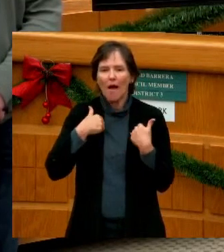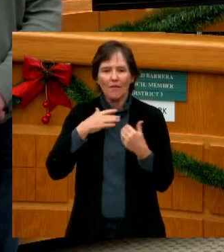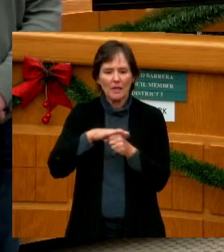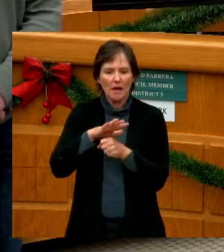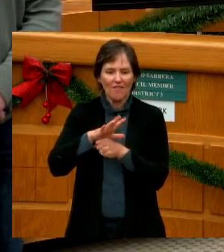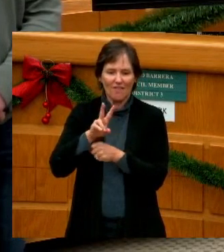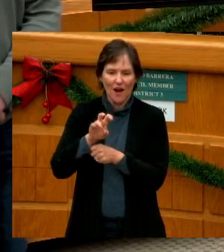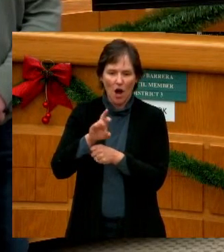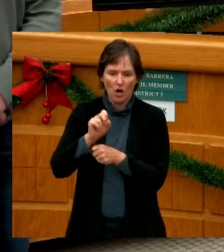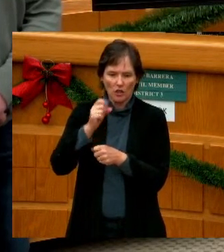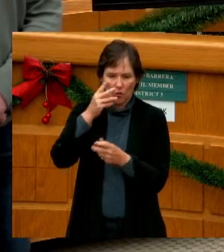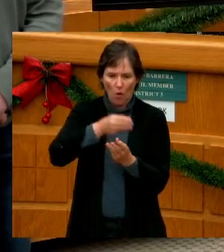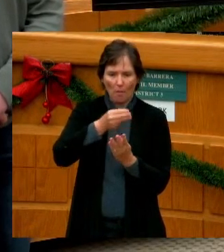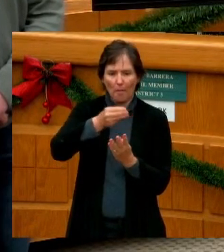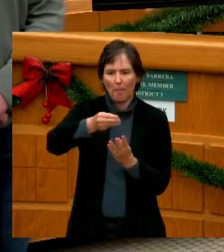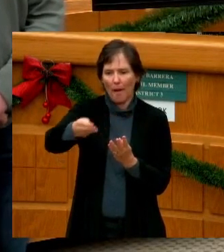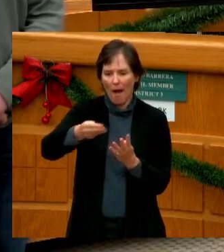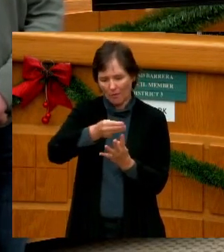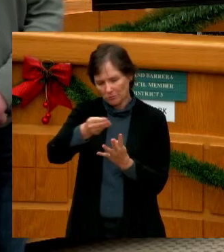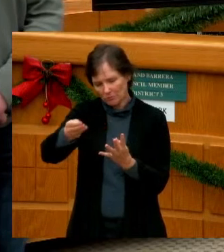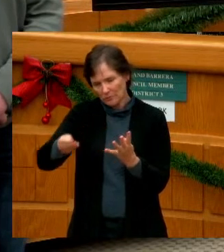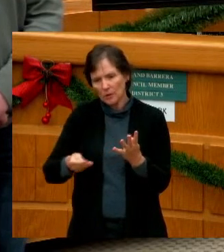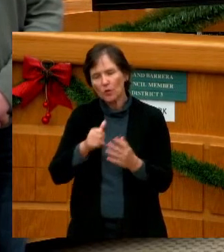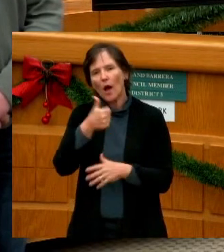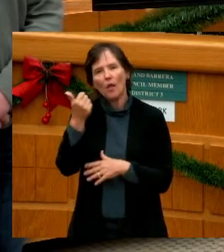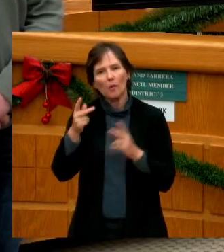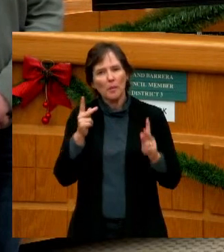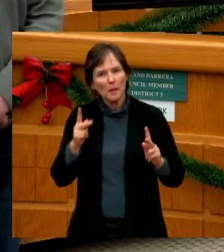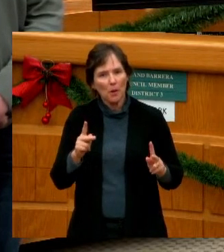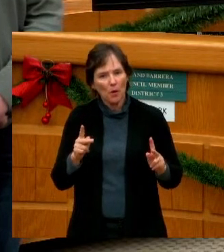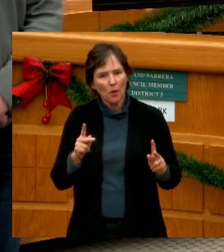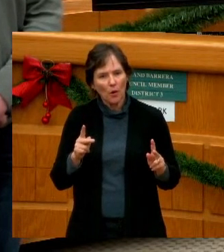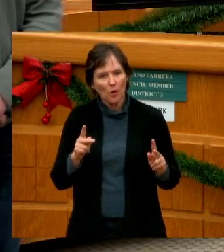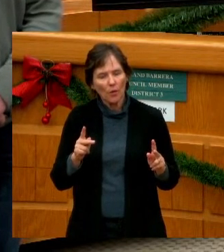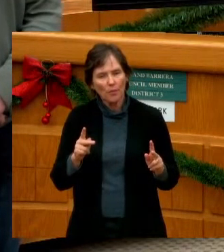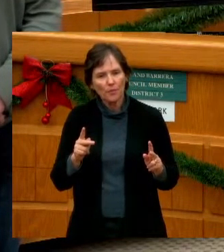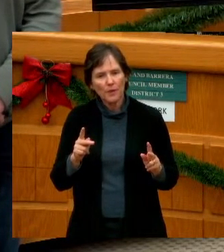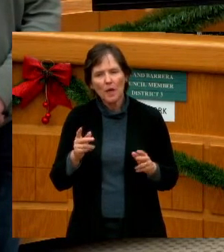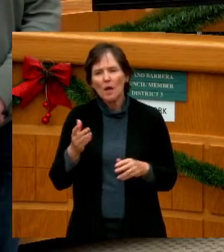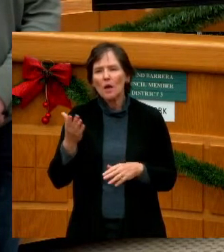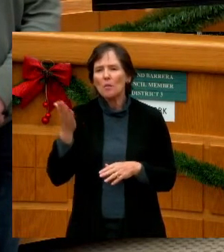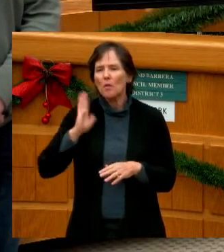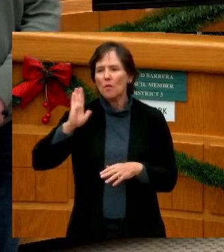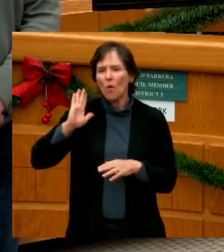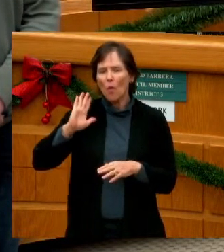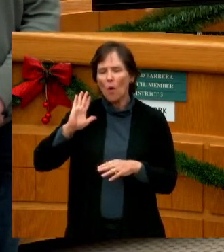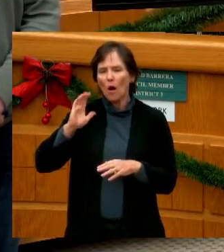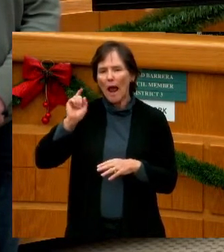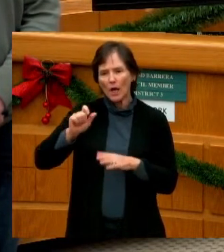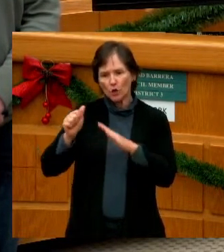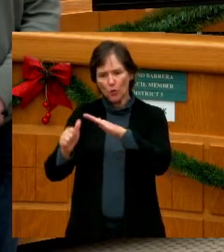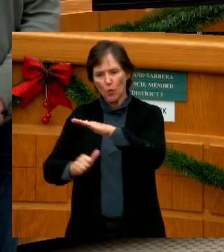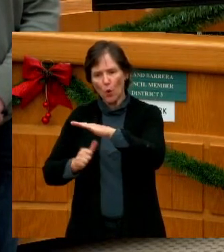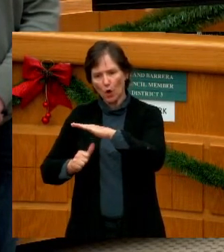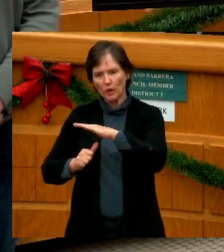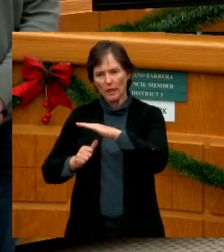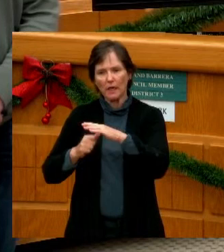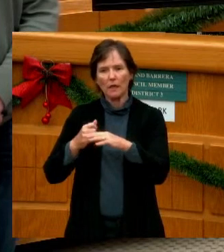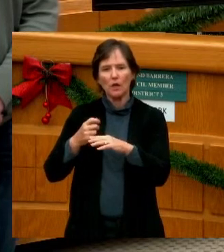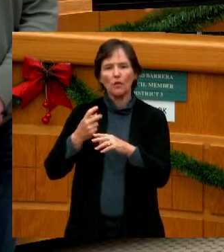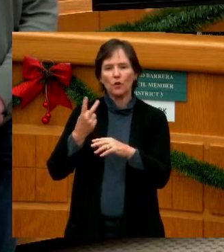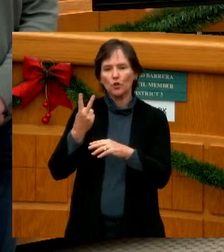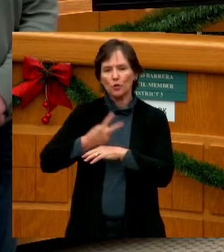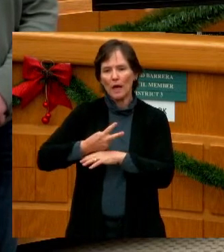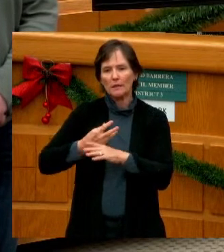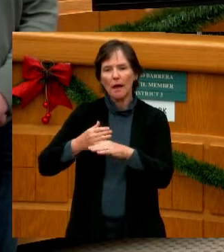viremic enough to pass it to others. So, and CDC today also changed the quarantine. It used to be everybody